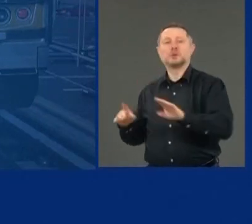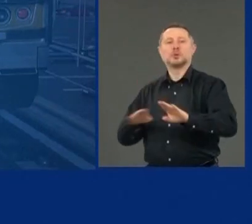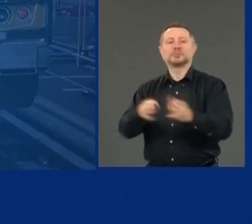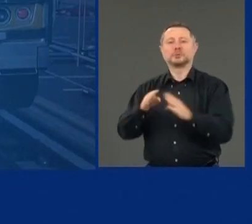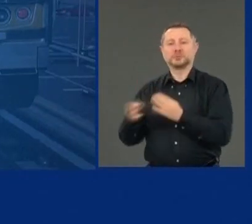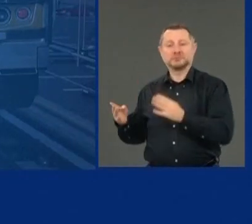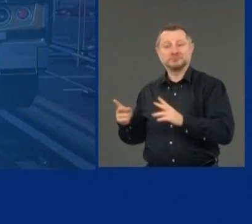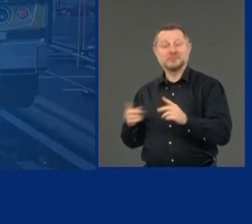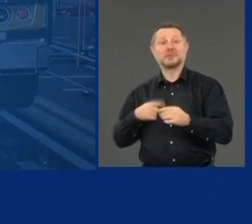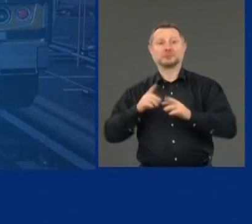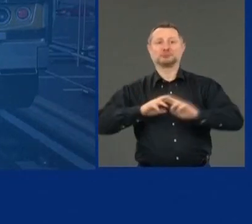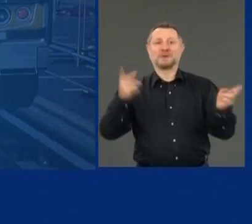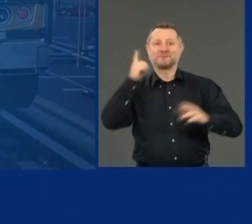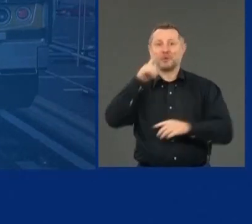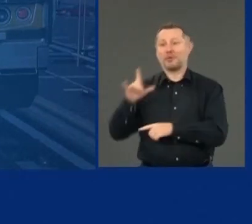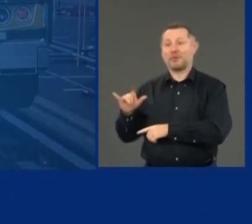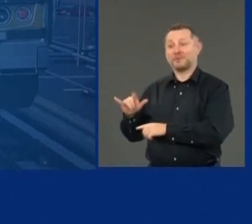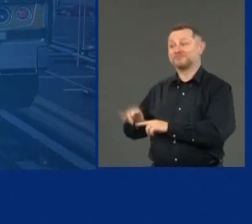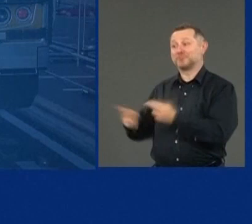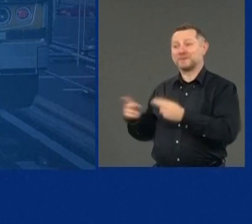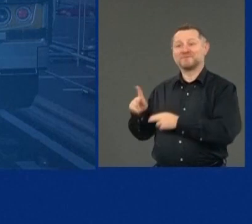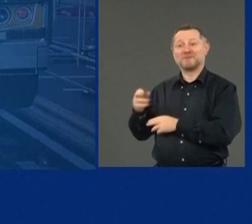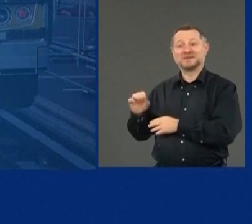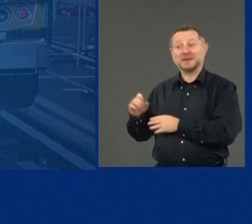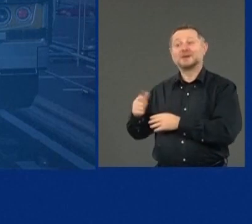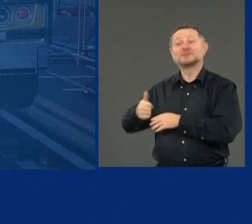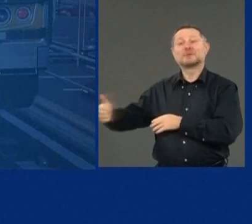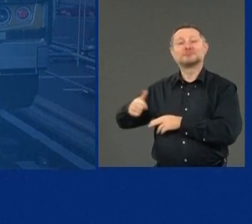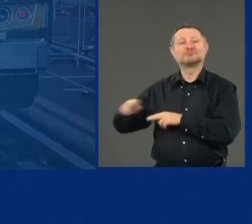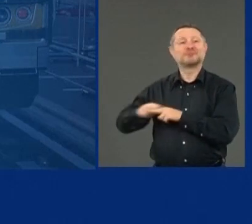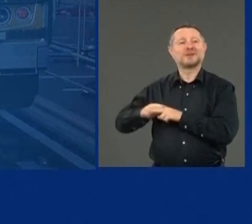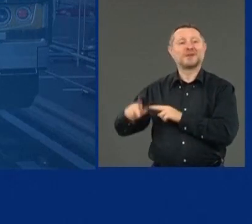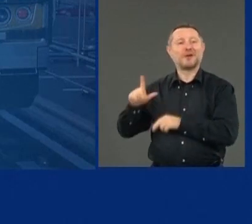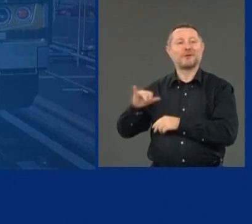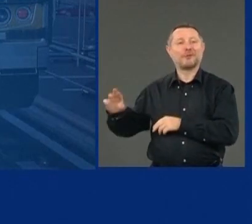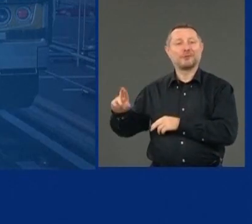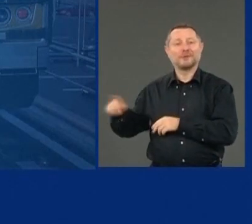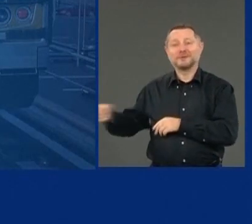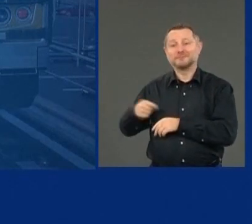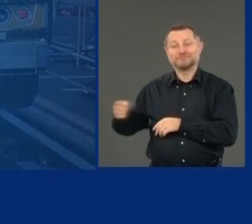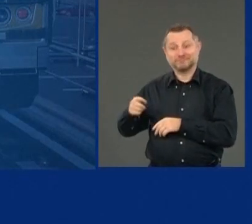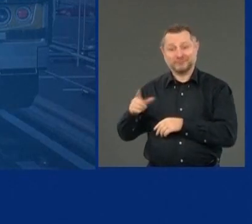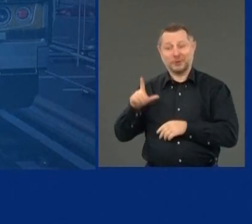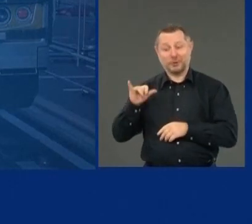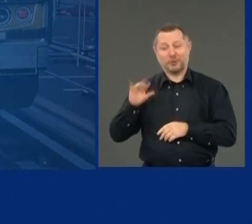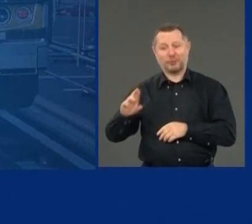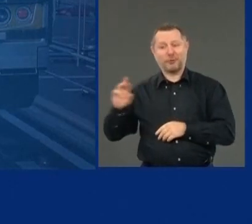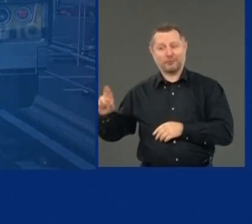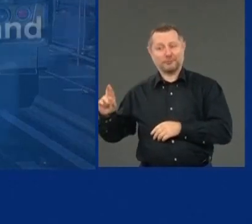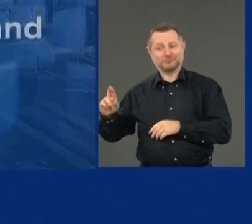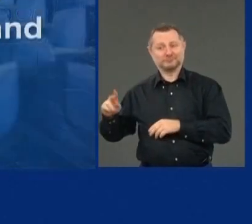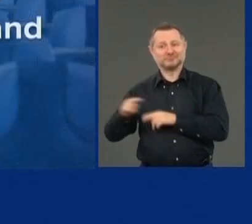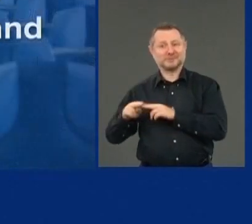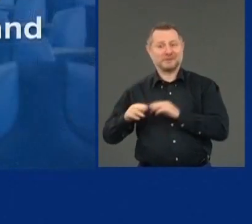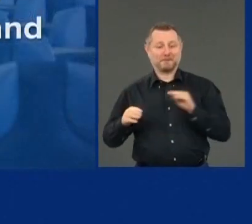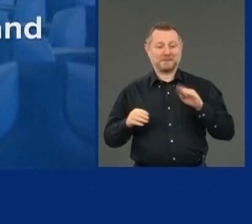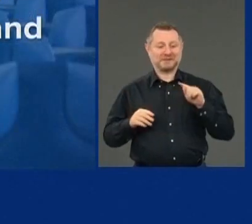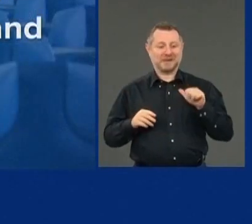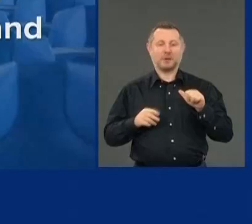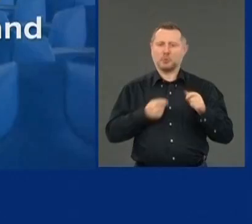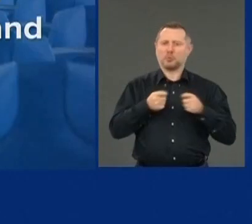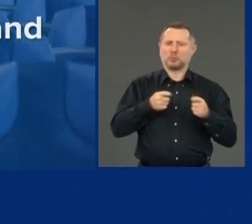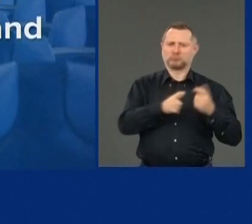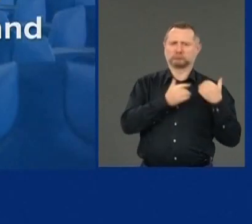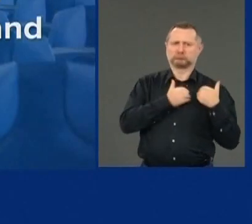open. We're getting the transportation system ready. It's run, the Long Island Railroad is run by the MTA. They're going to